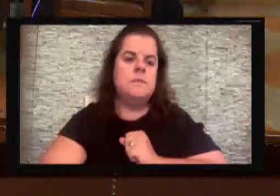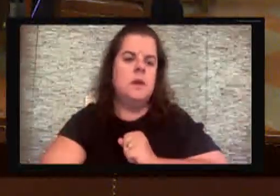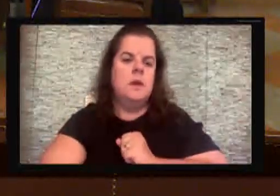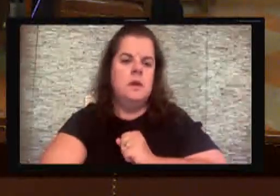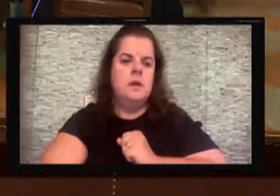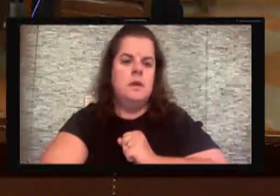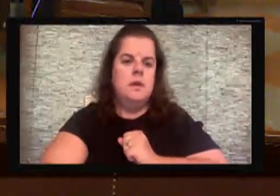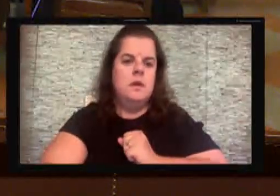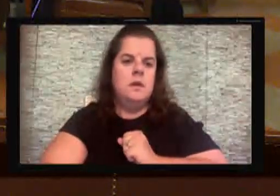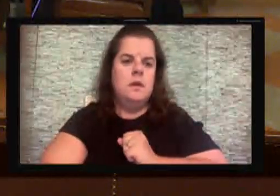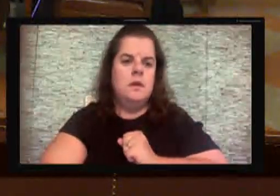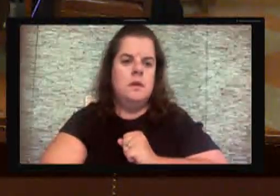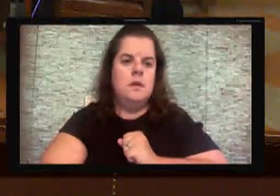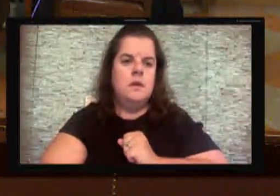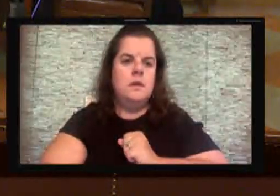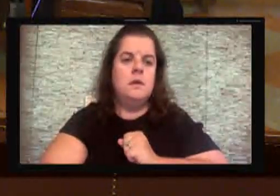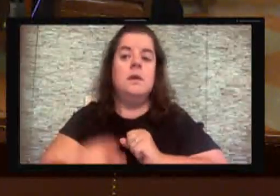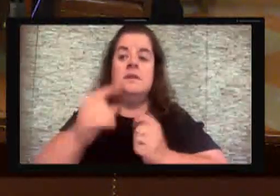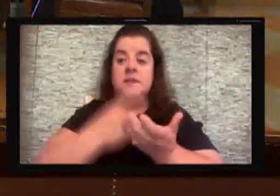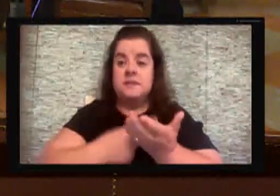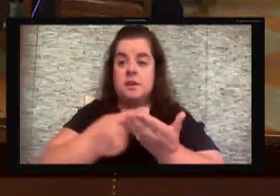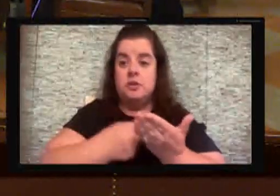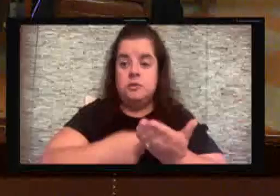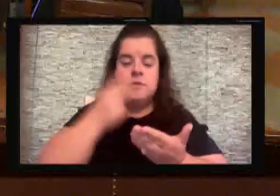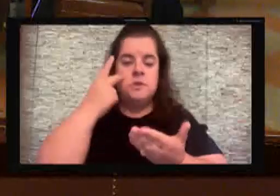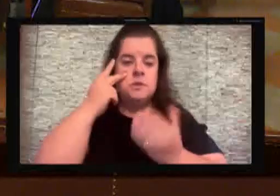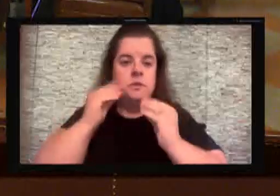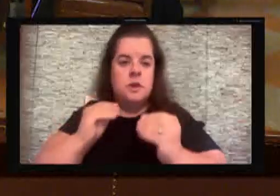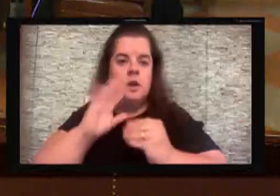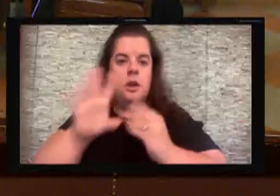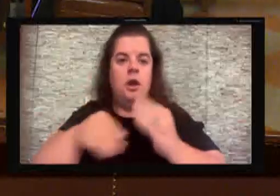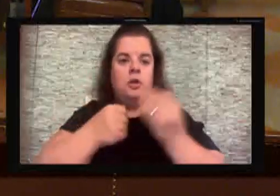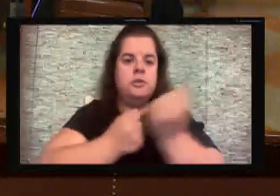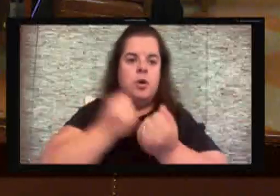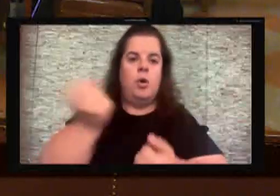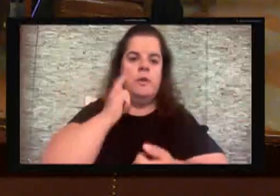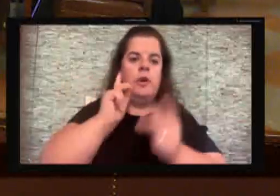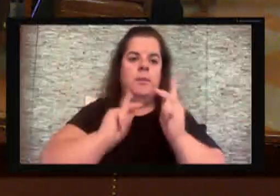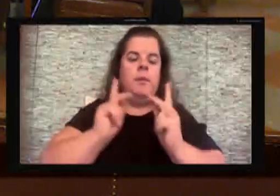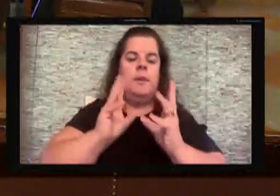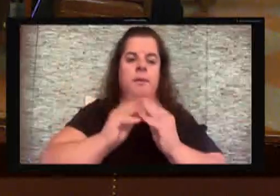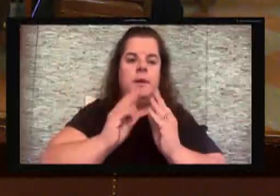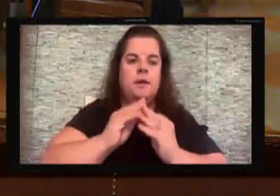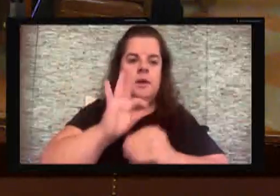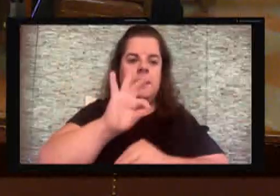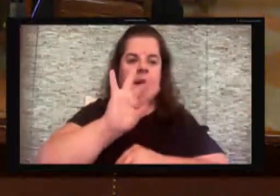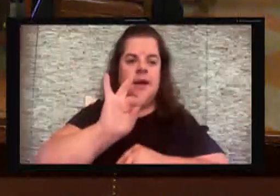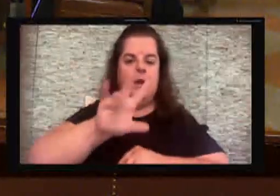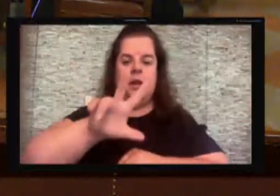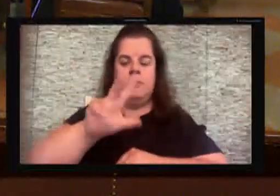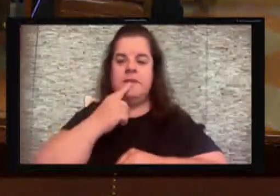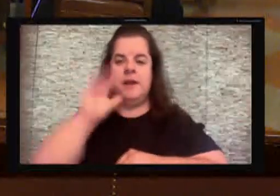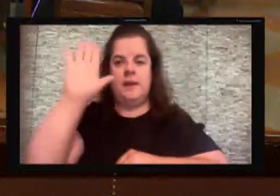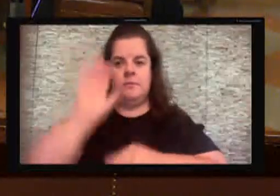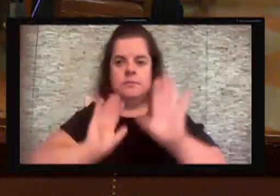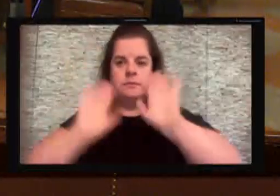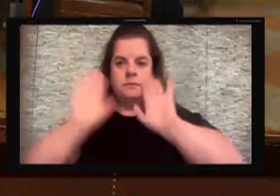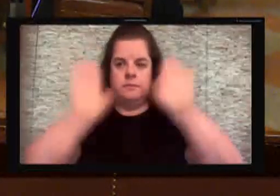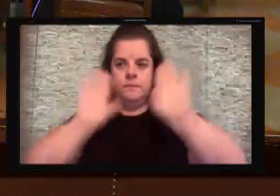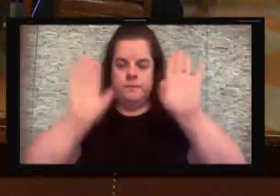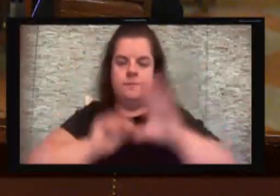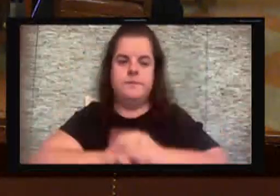Motion to hold for public hearing. Second. Discussion? Seeing none, all those in favor of holding Bill 983 for public hearing, please indicate by saying aye. Aye. Aye.